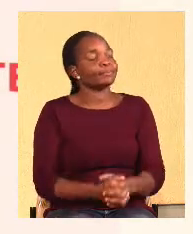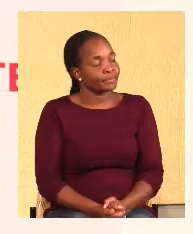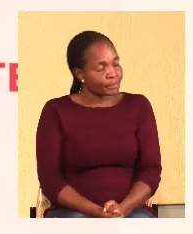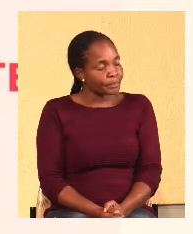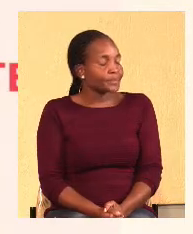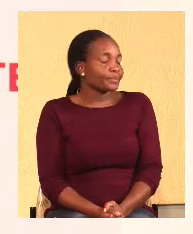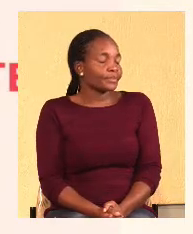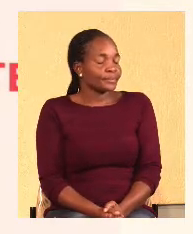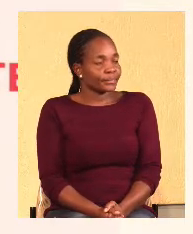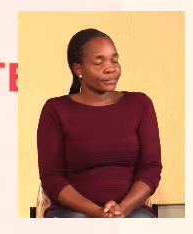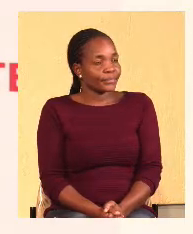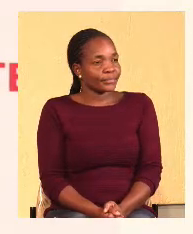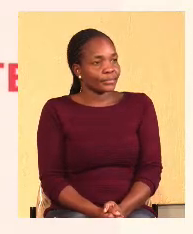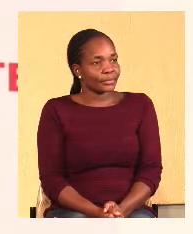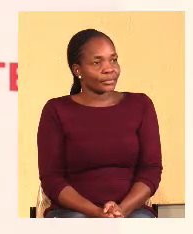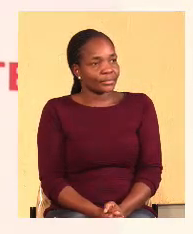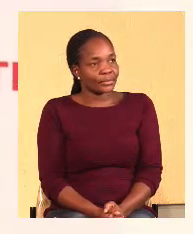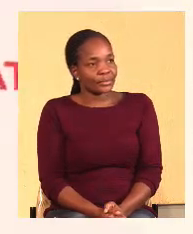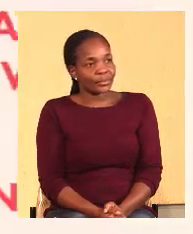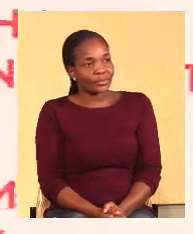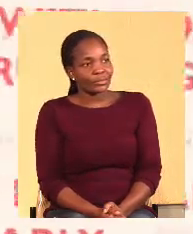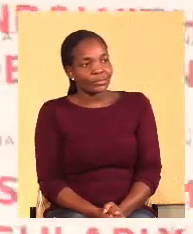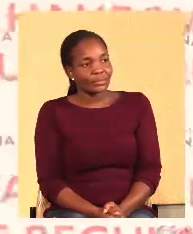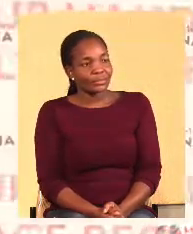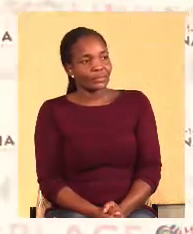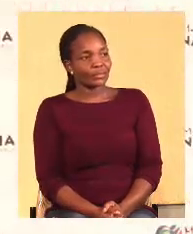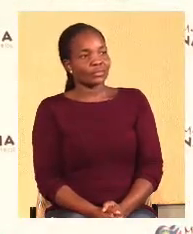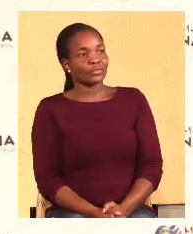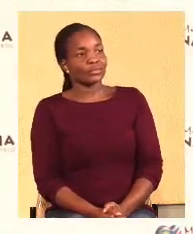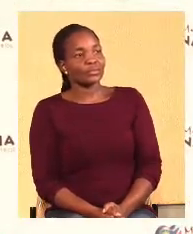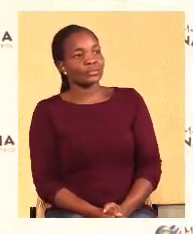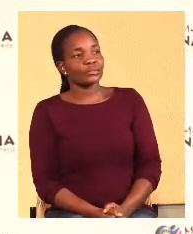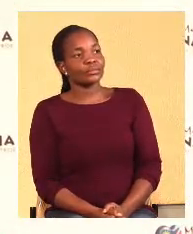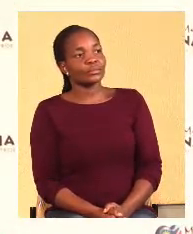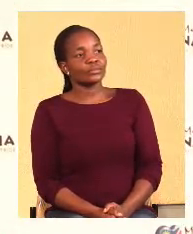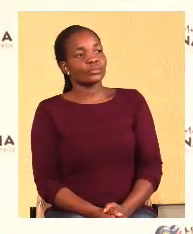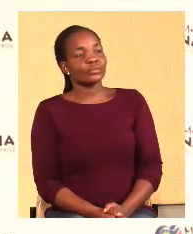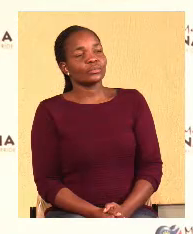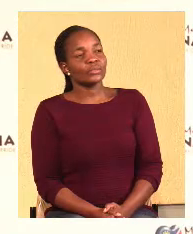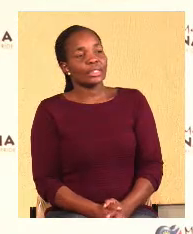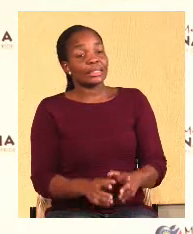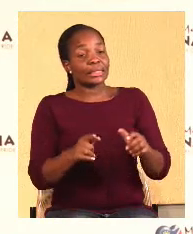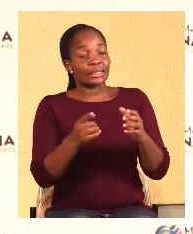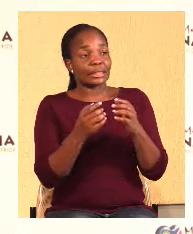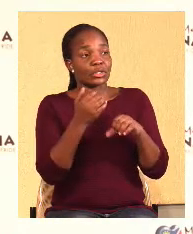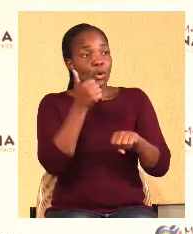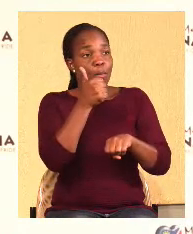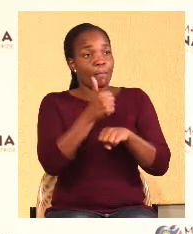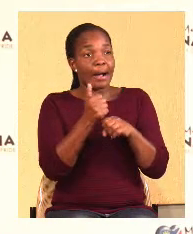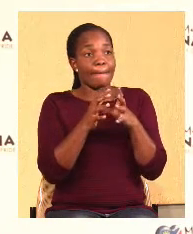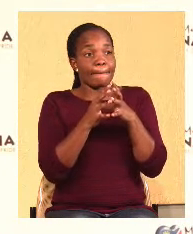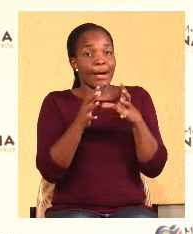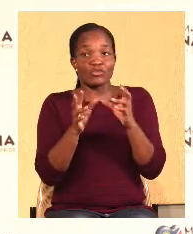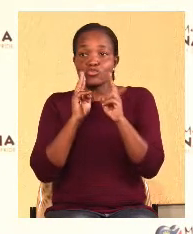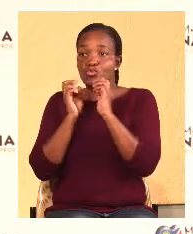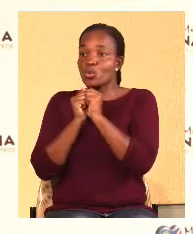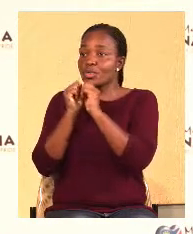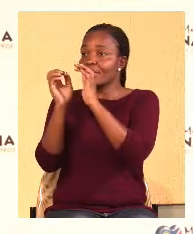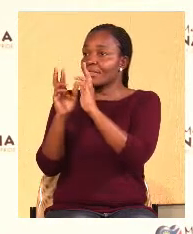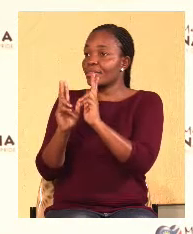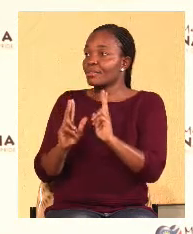have. Minister? I think, John, you know, this is perfect opportunity for us to engage with the public, so we're happy